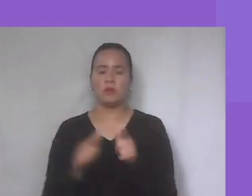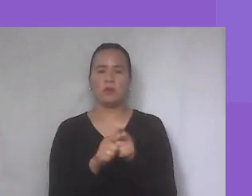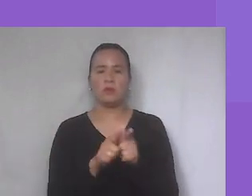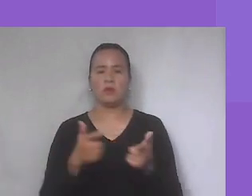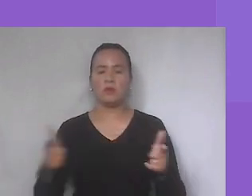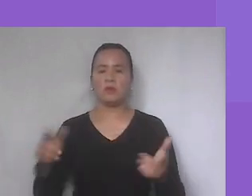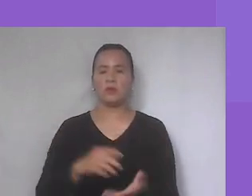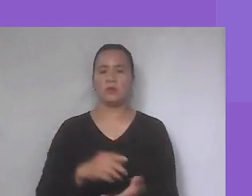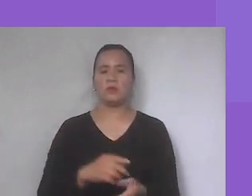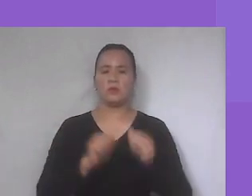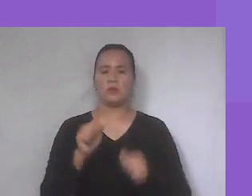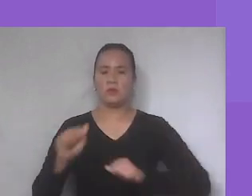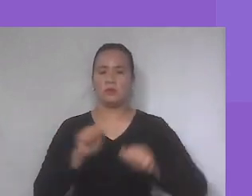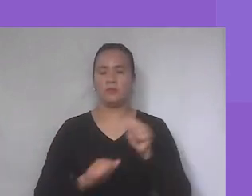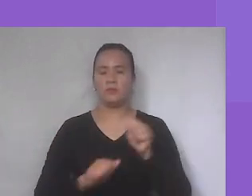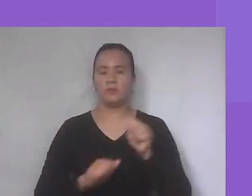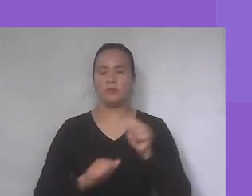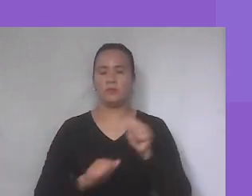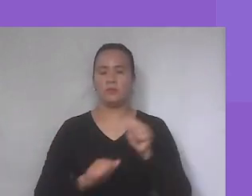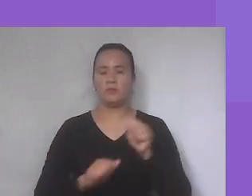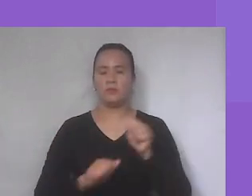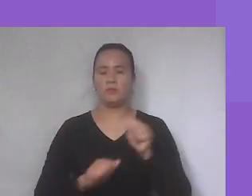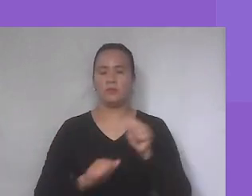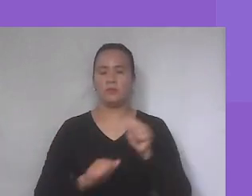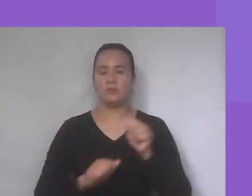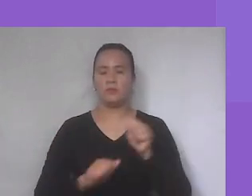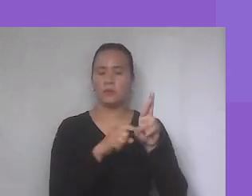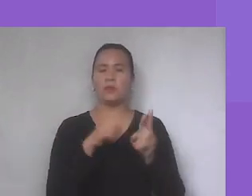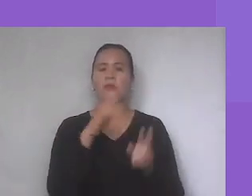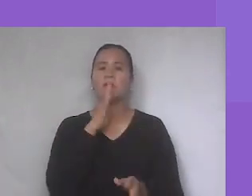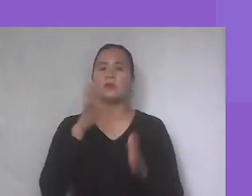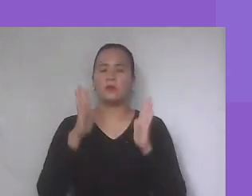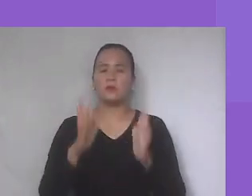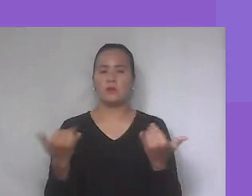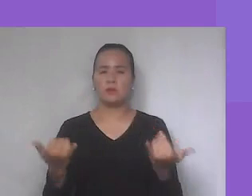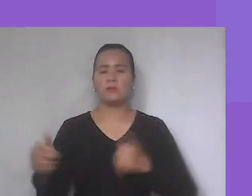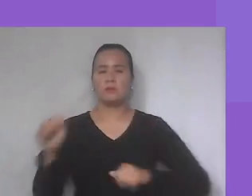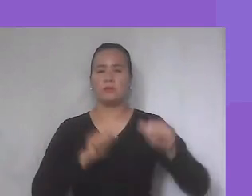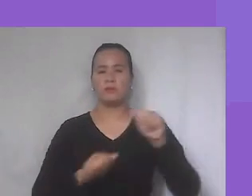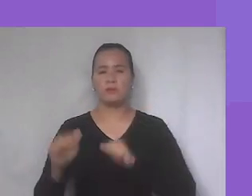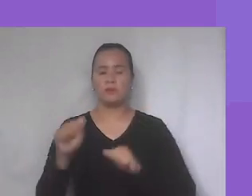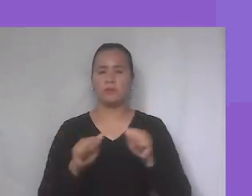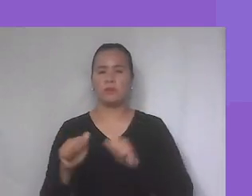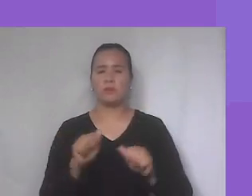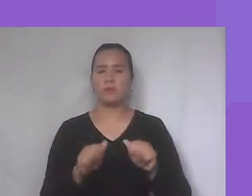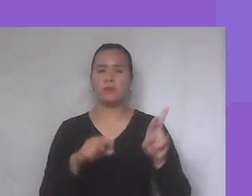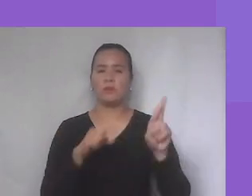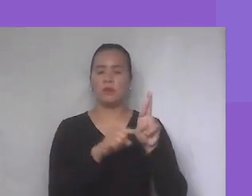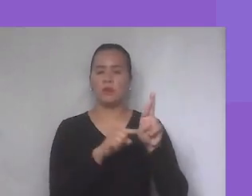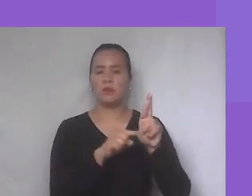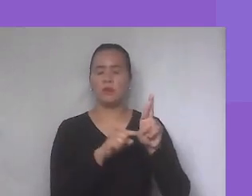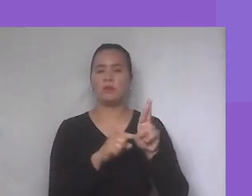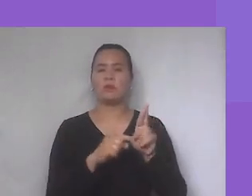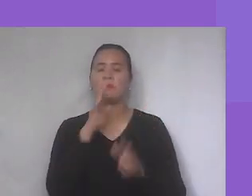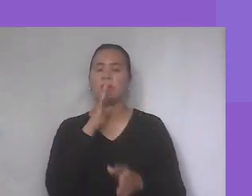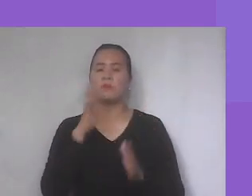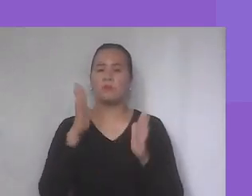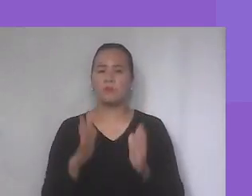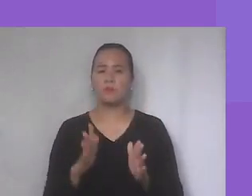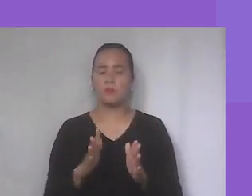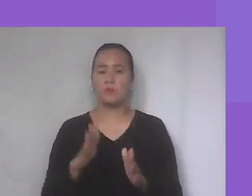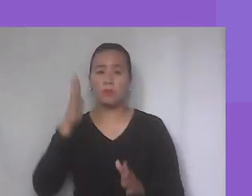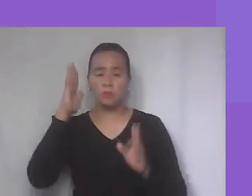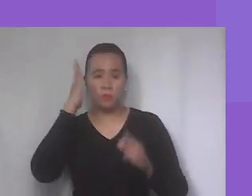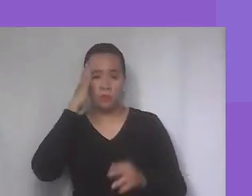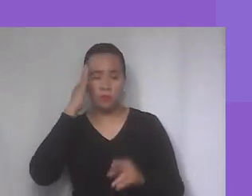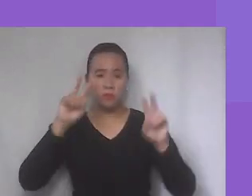our resource speaker for this session. Our resource speaker, who is also called as Teacher